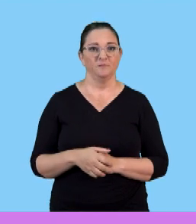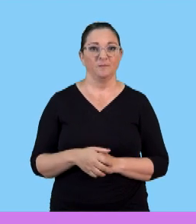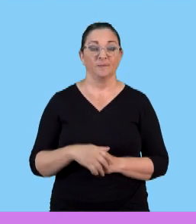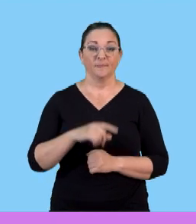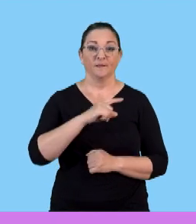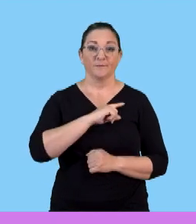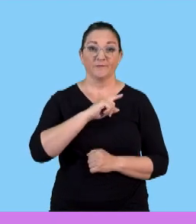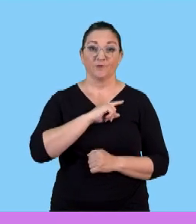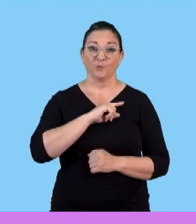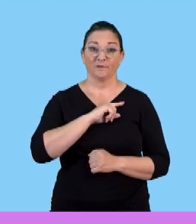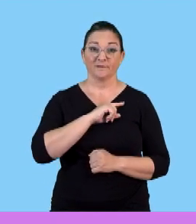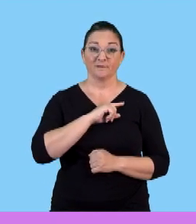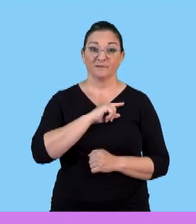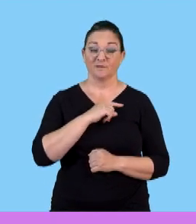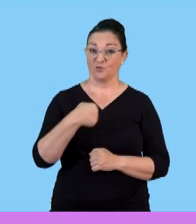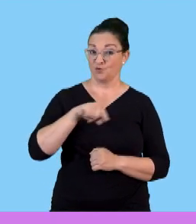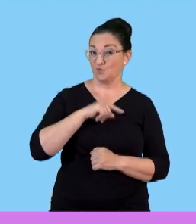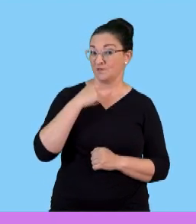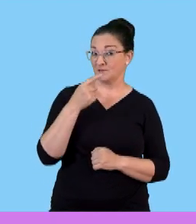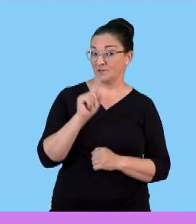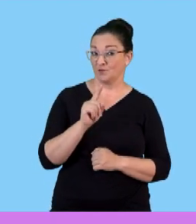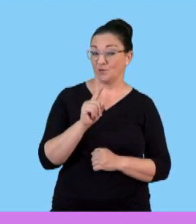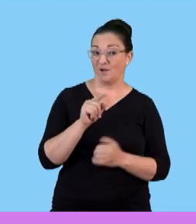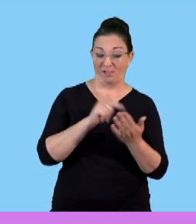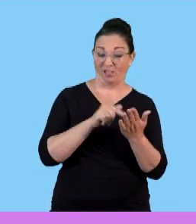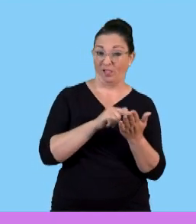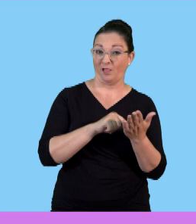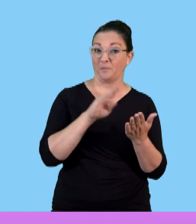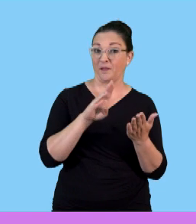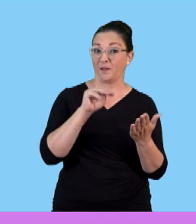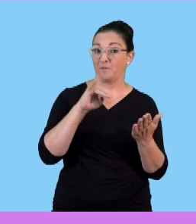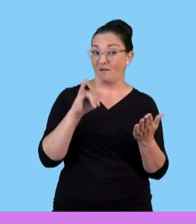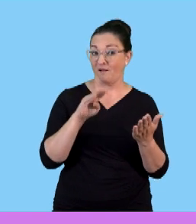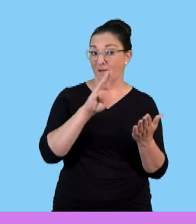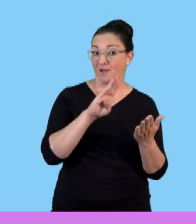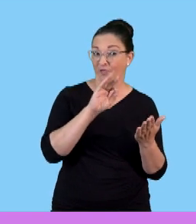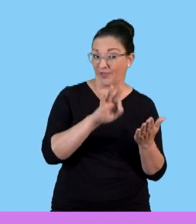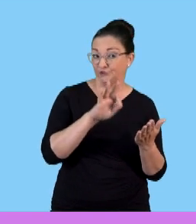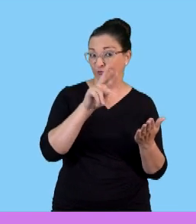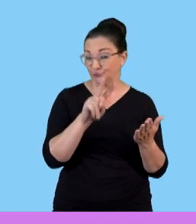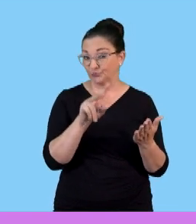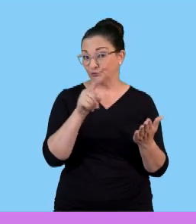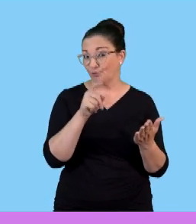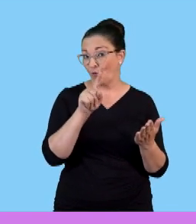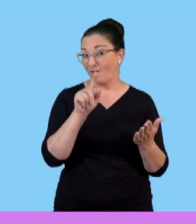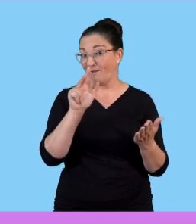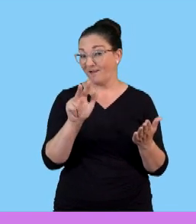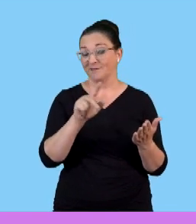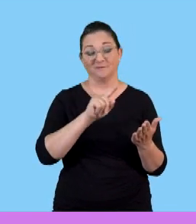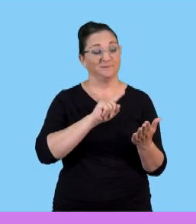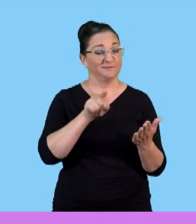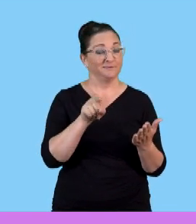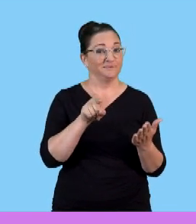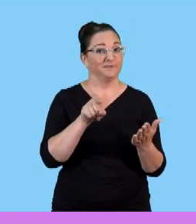Okay, we'll disagree with his statement because we have just calculated her BMI is 32,18, making